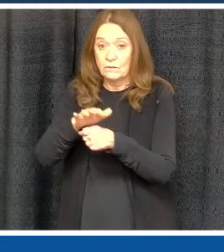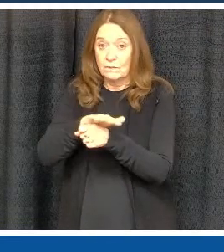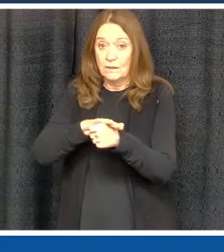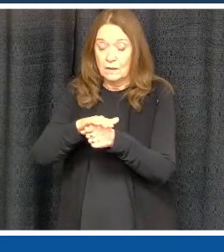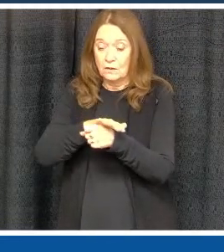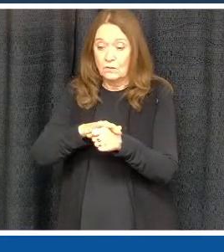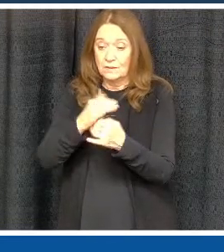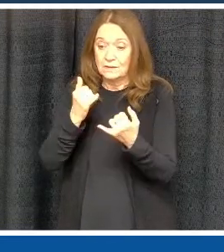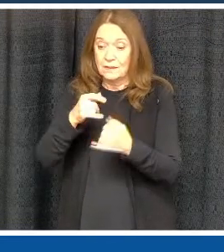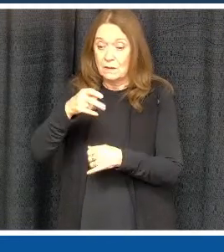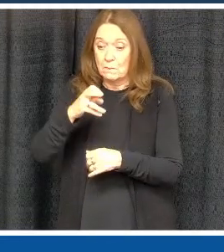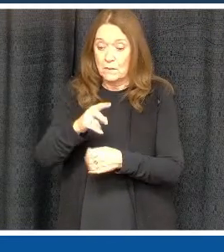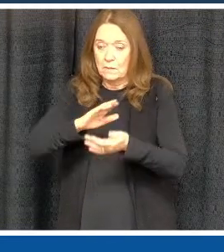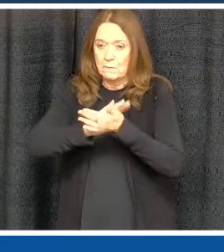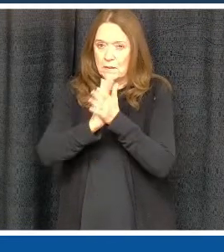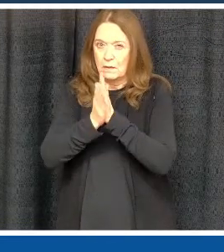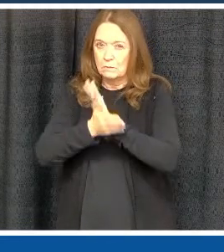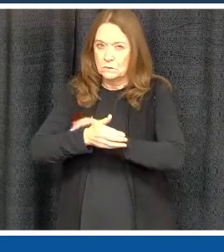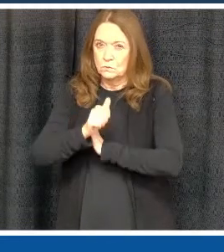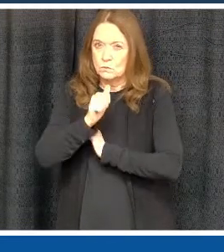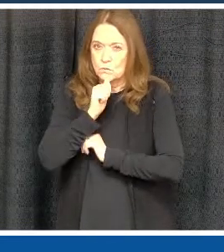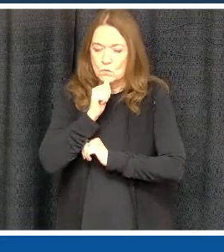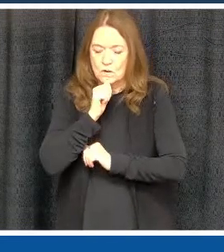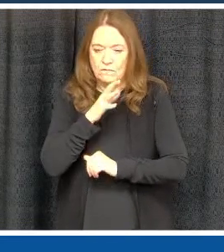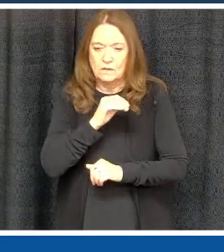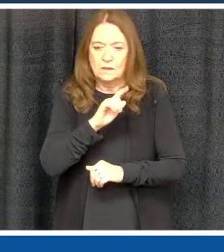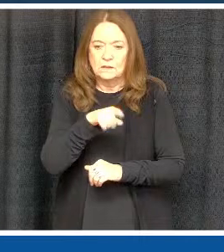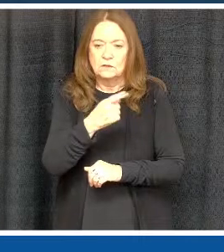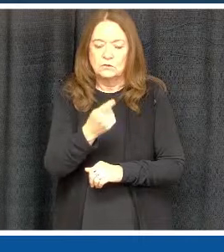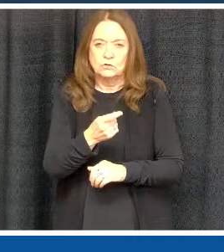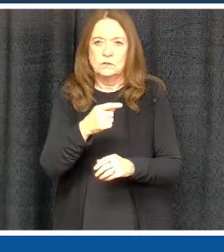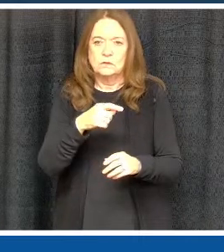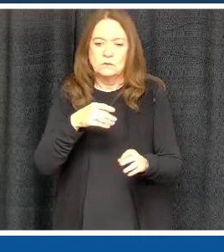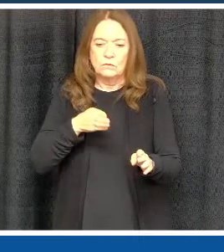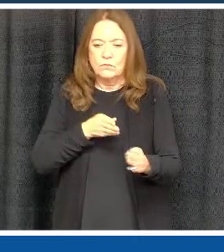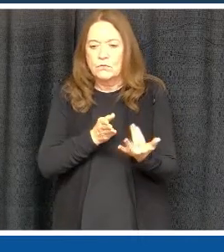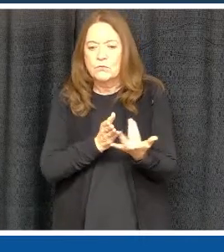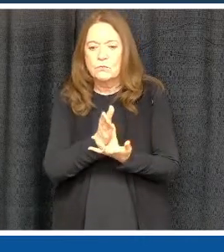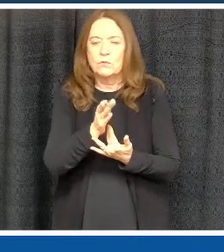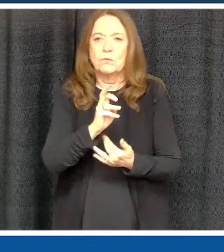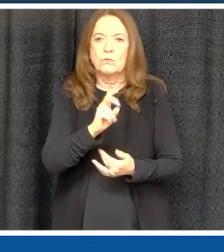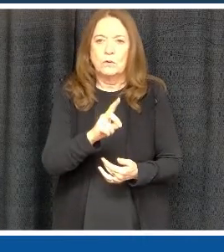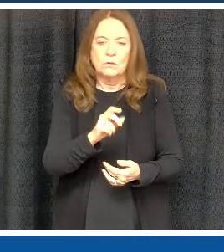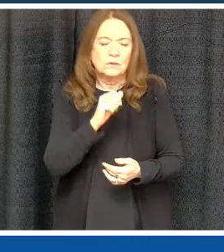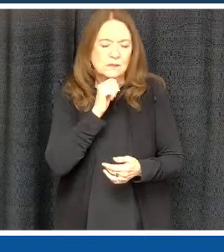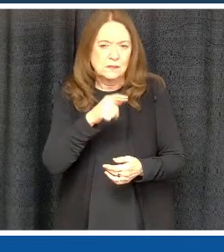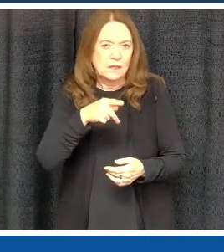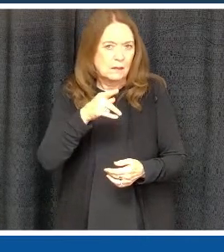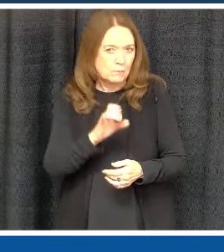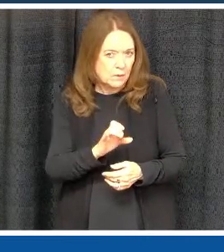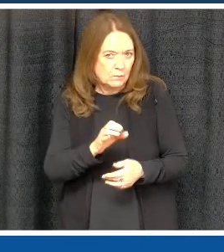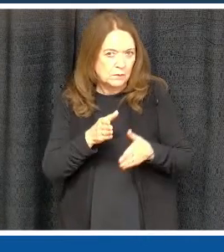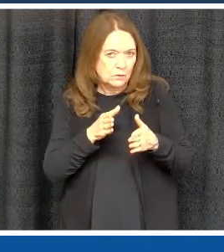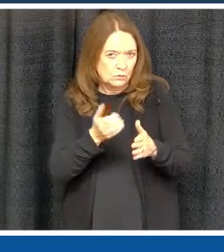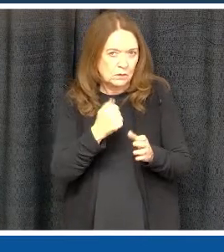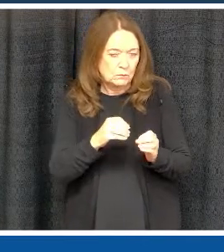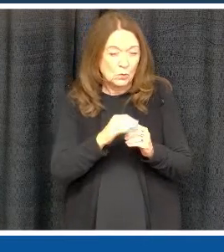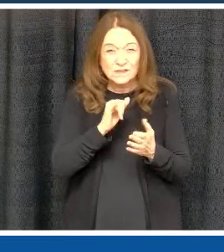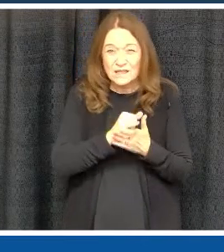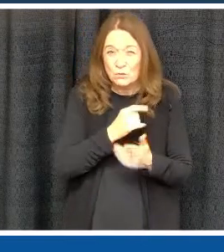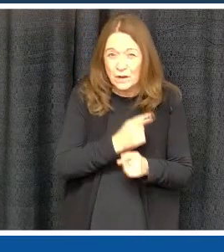PUD now becomes private, and it's just a through road. It's no longer a public road. Is that